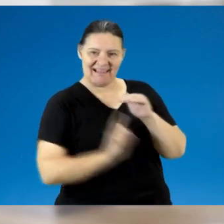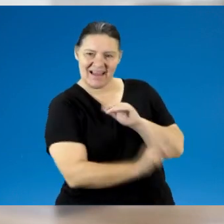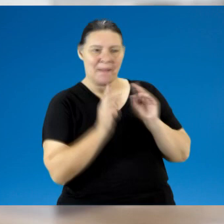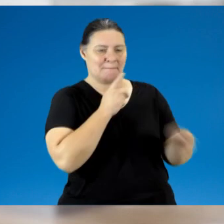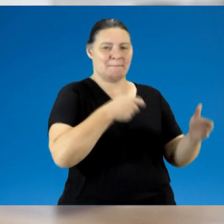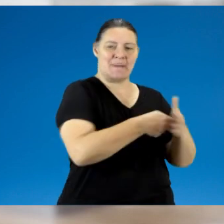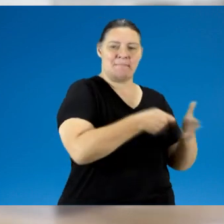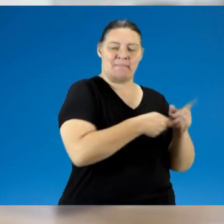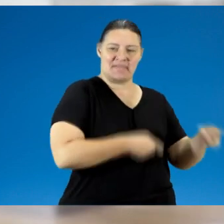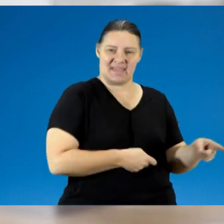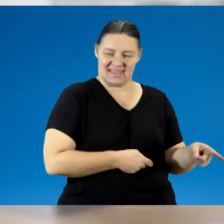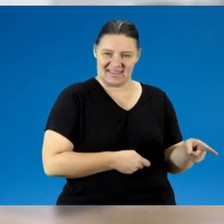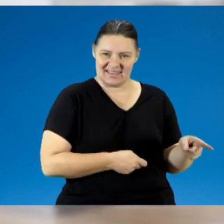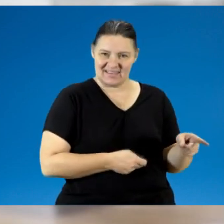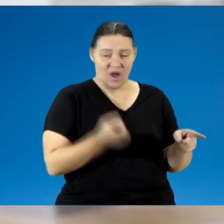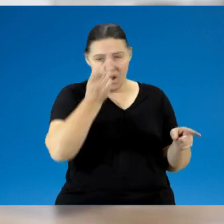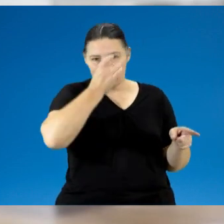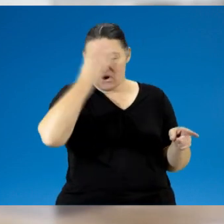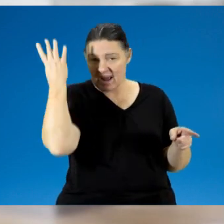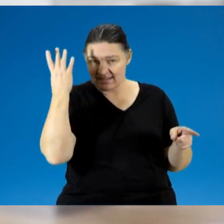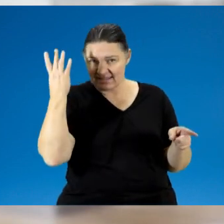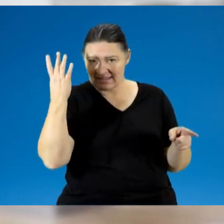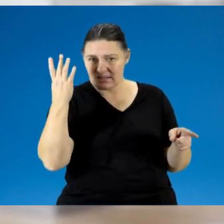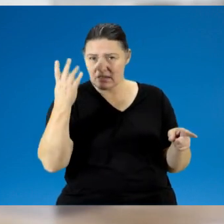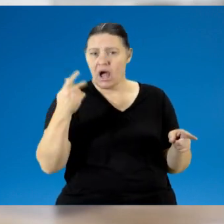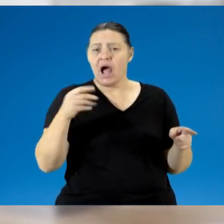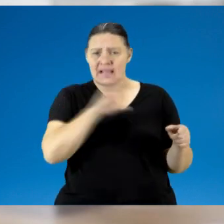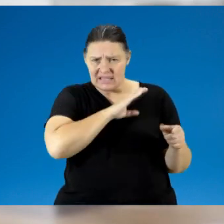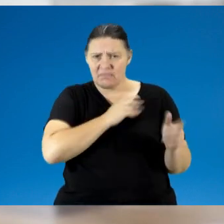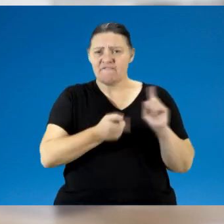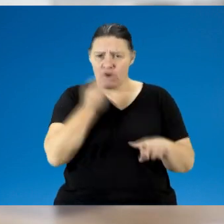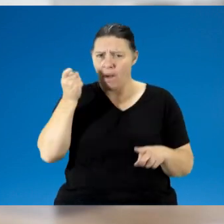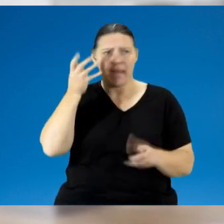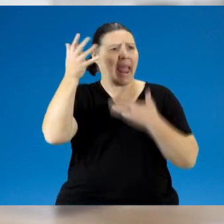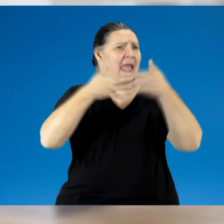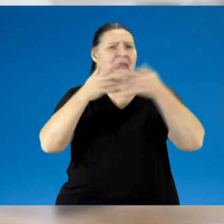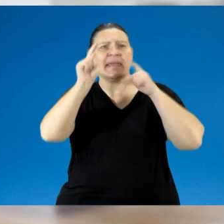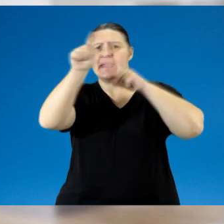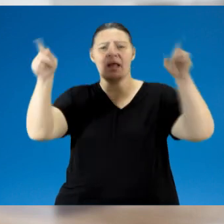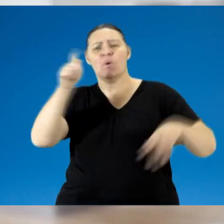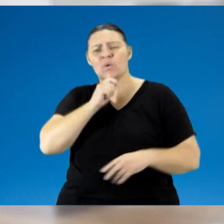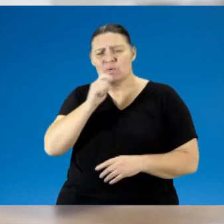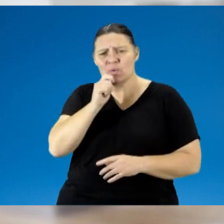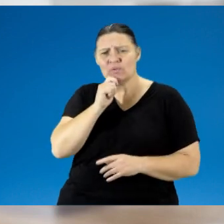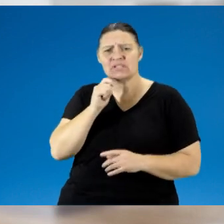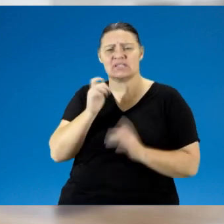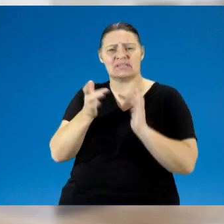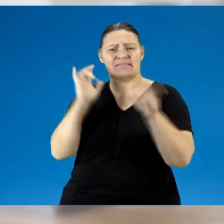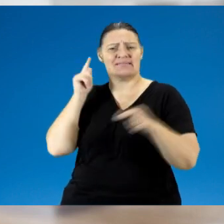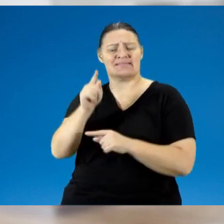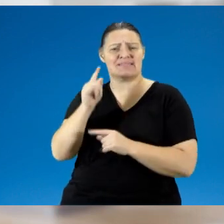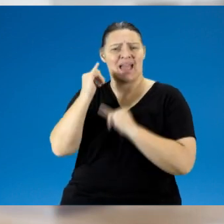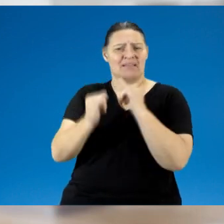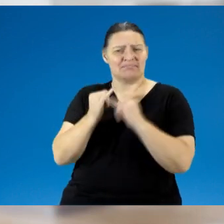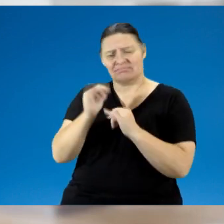physical businesses, forgetting that they can source customers from anywhere using the internet.